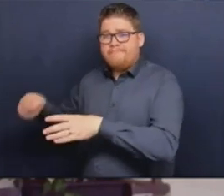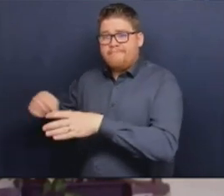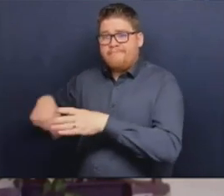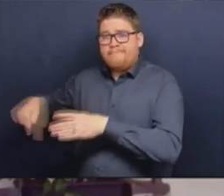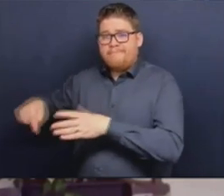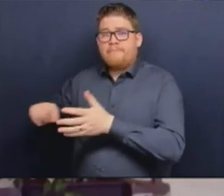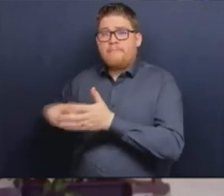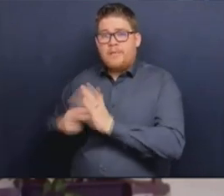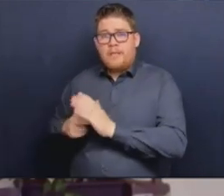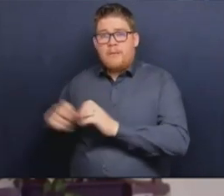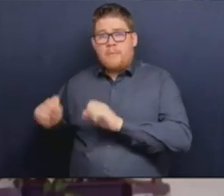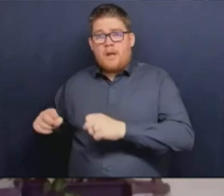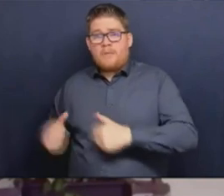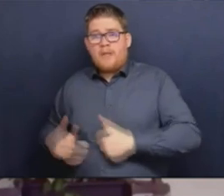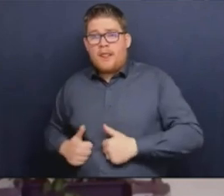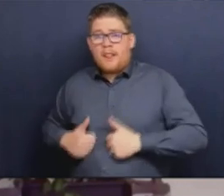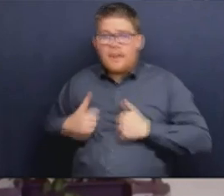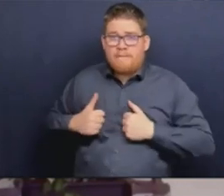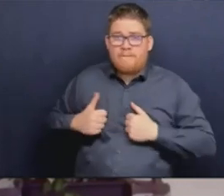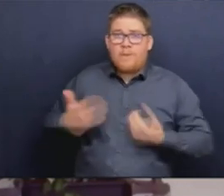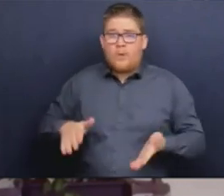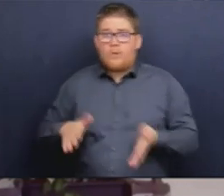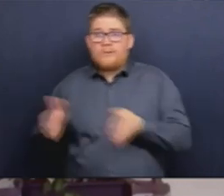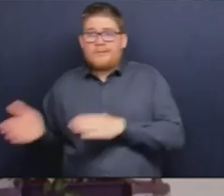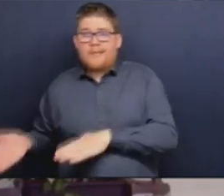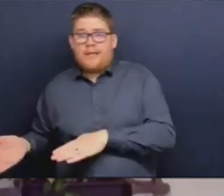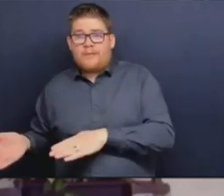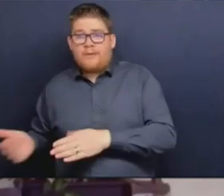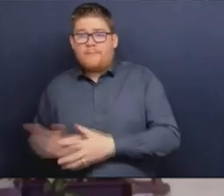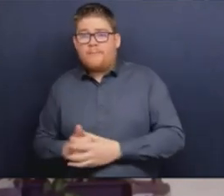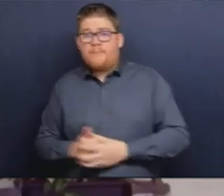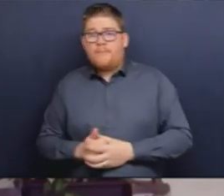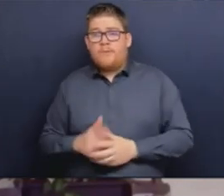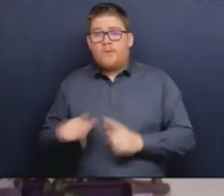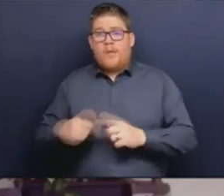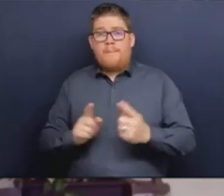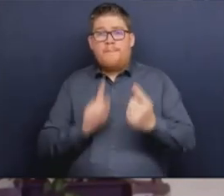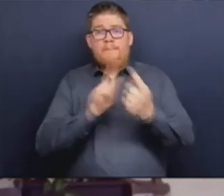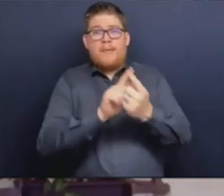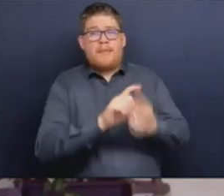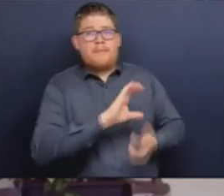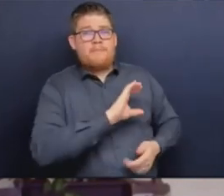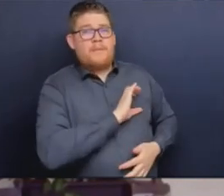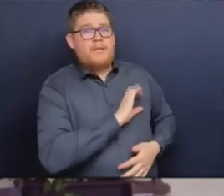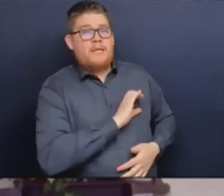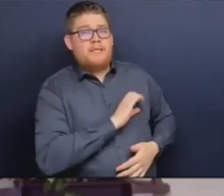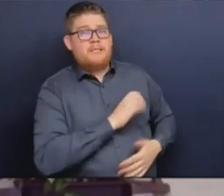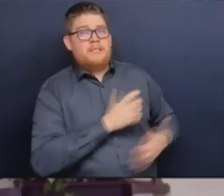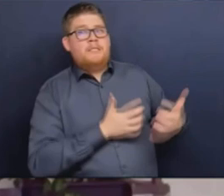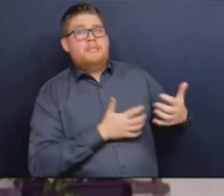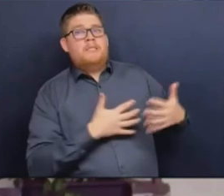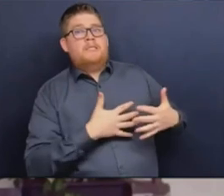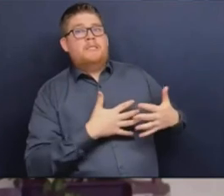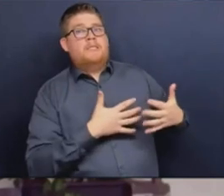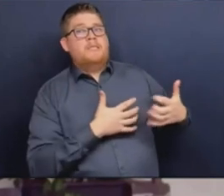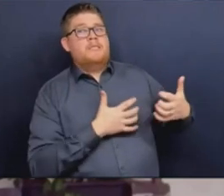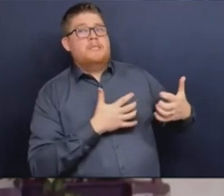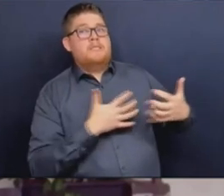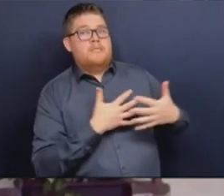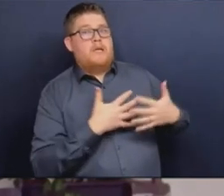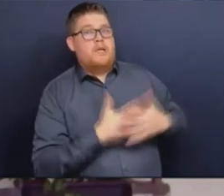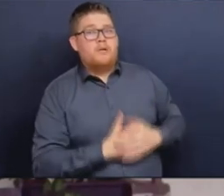reforms are looked forward to in the justice system and in policing. So, because there's been so much